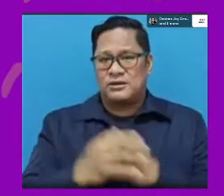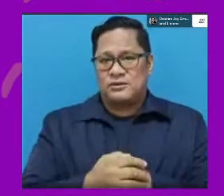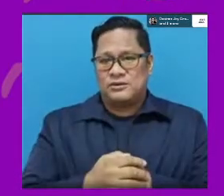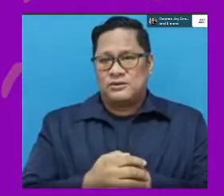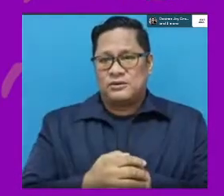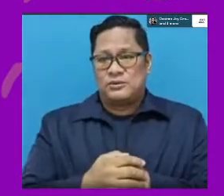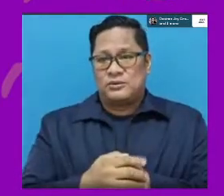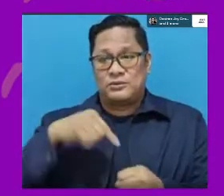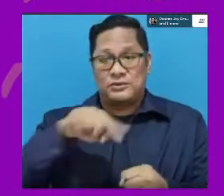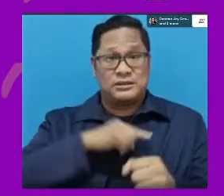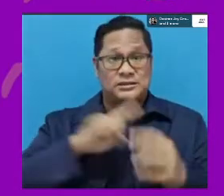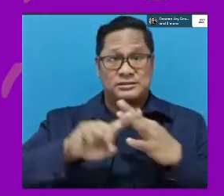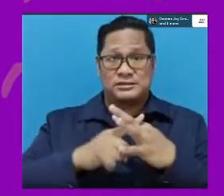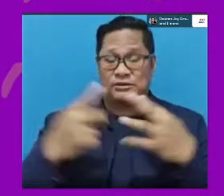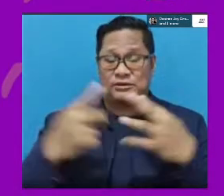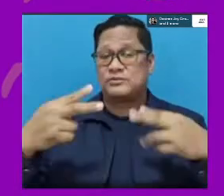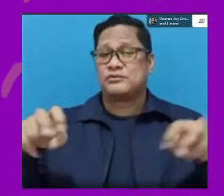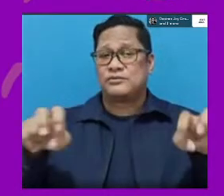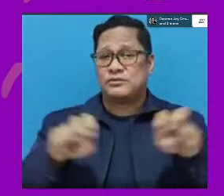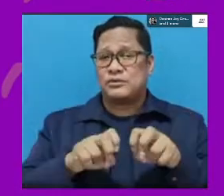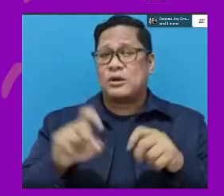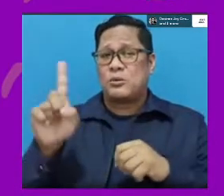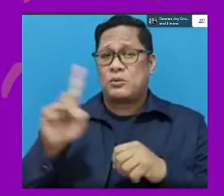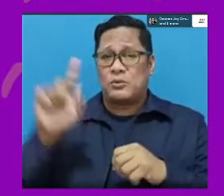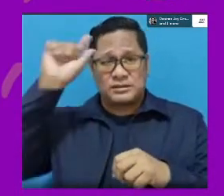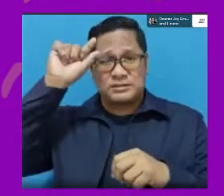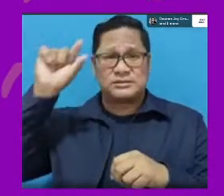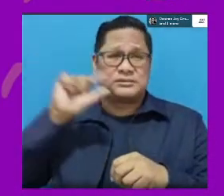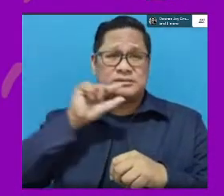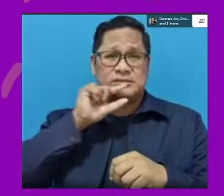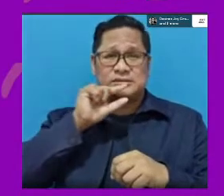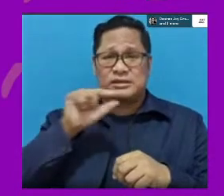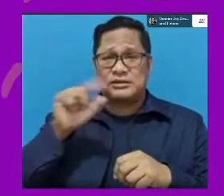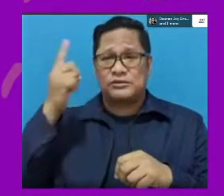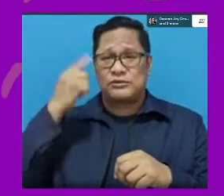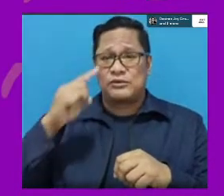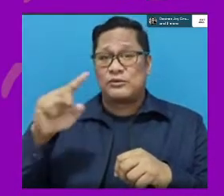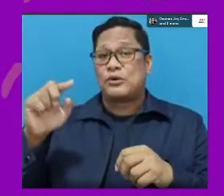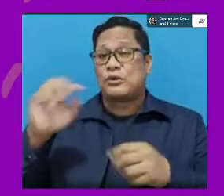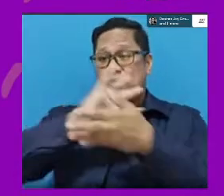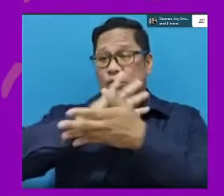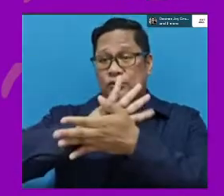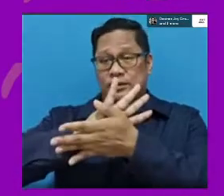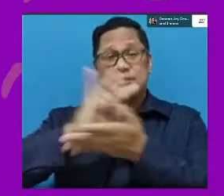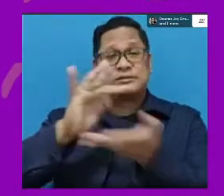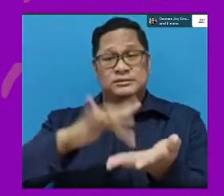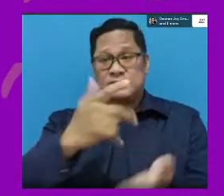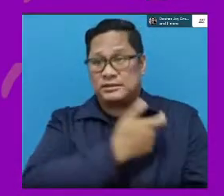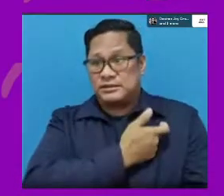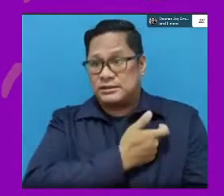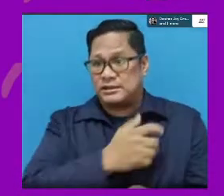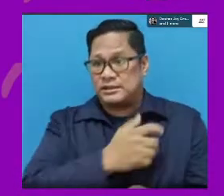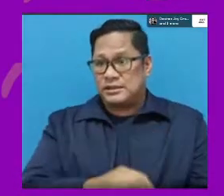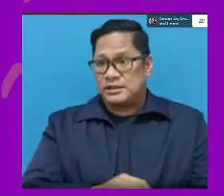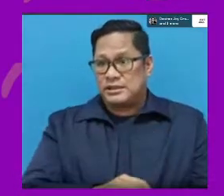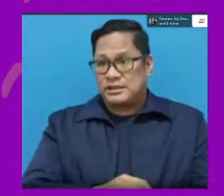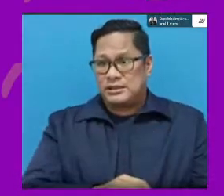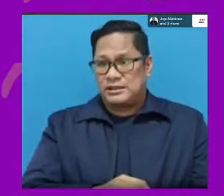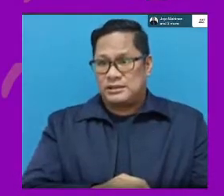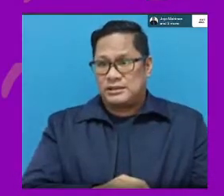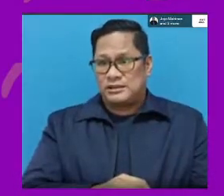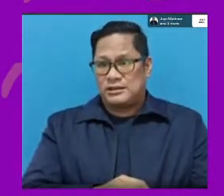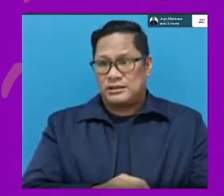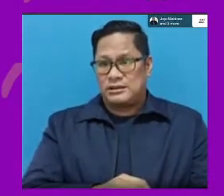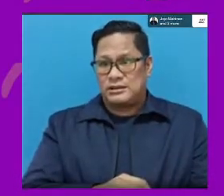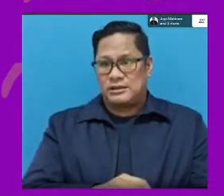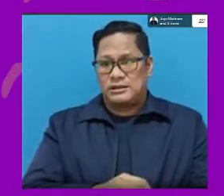start our roundtable discussion, What's Gender Got to Do with COVID-19 Vaccines? With our panel of expert leaders in the field,